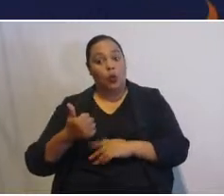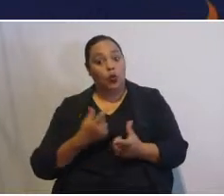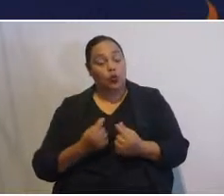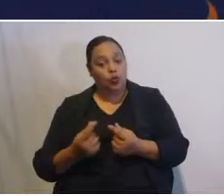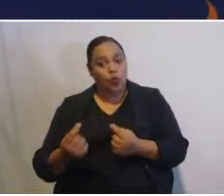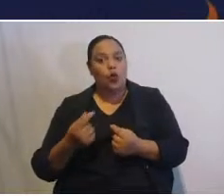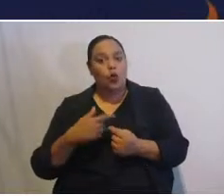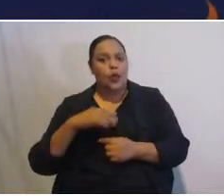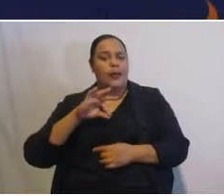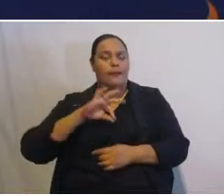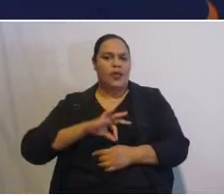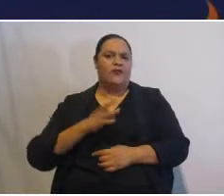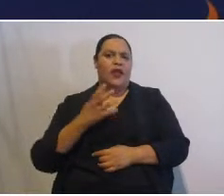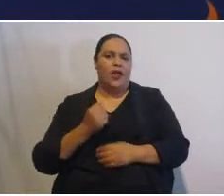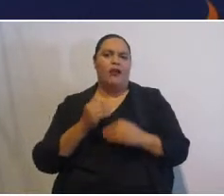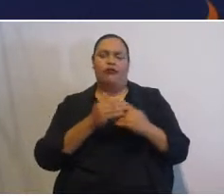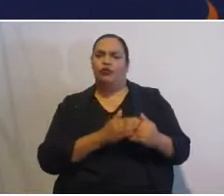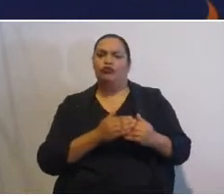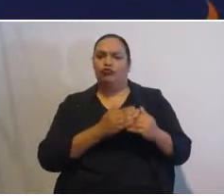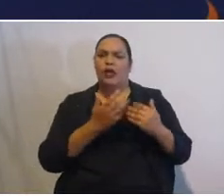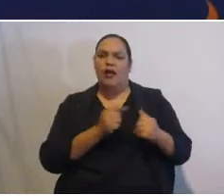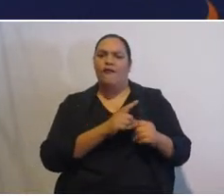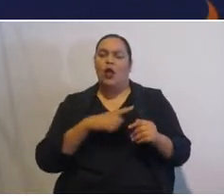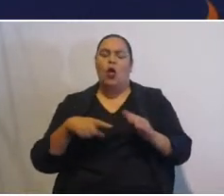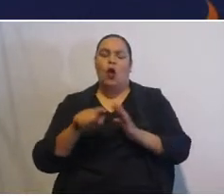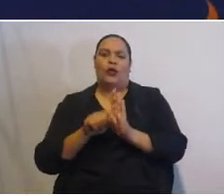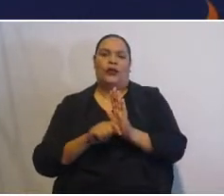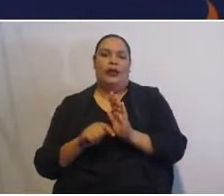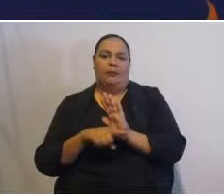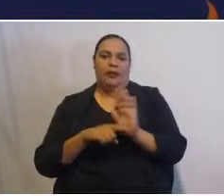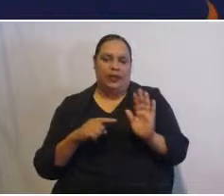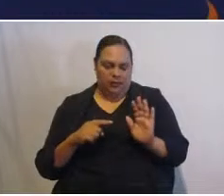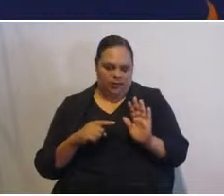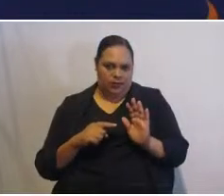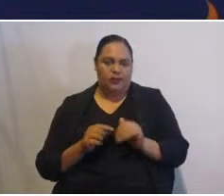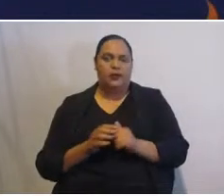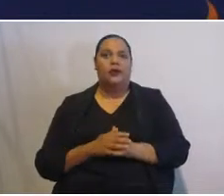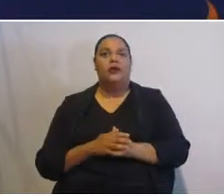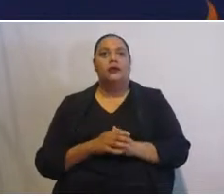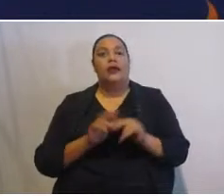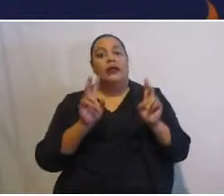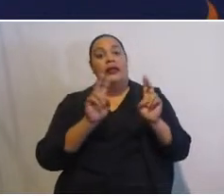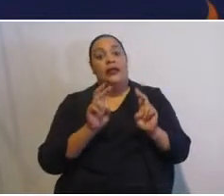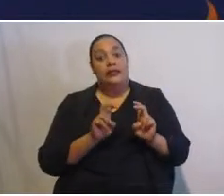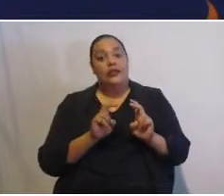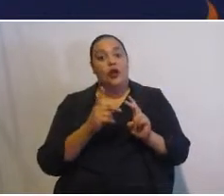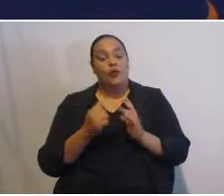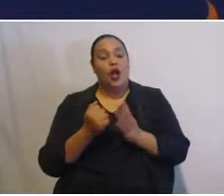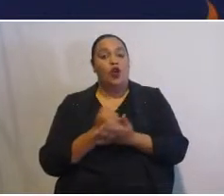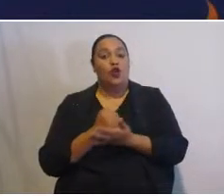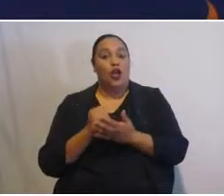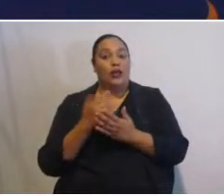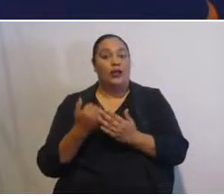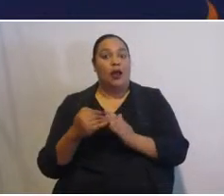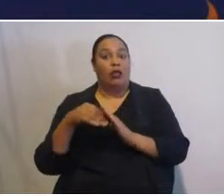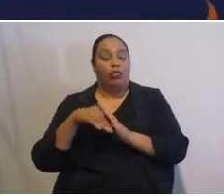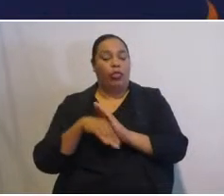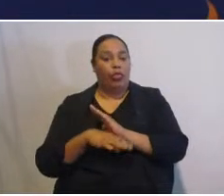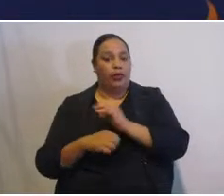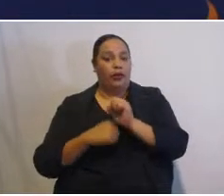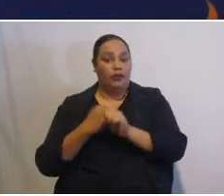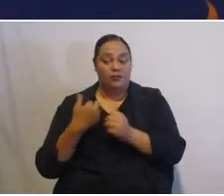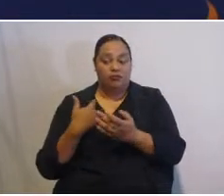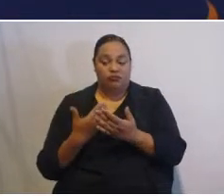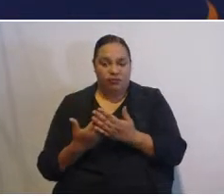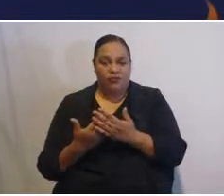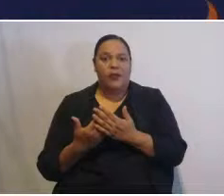had the benefit of securing long-term debt. As Eskom's credit deteriorated over the years,